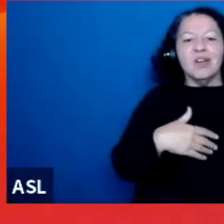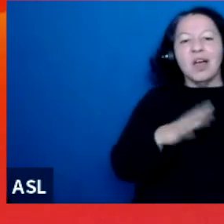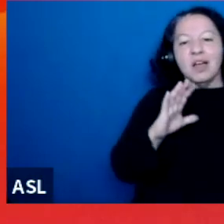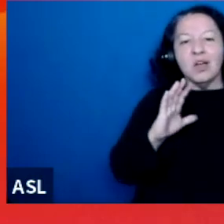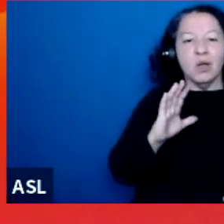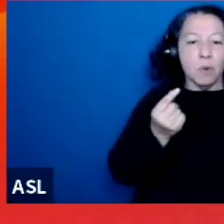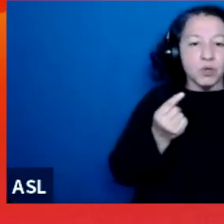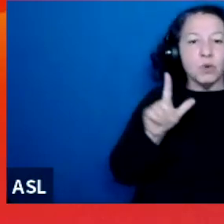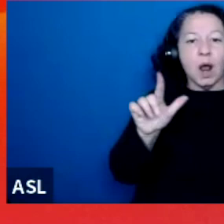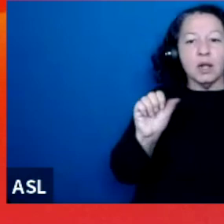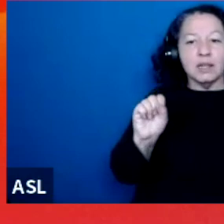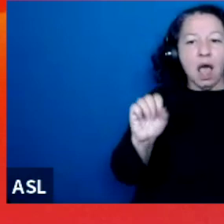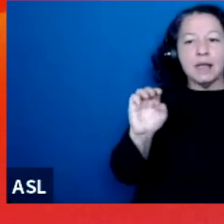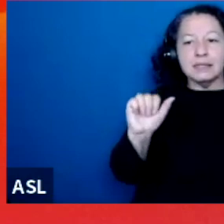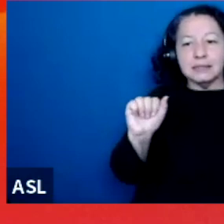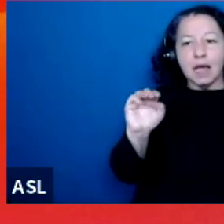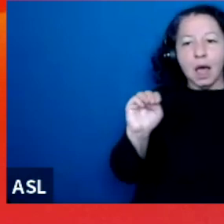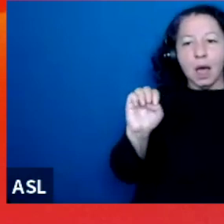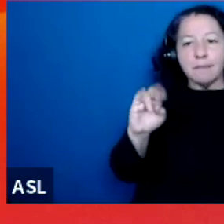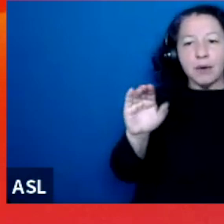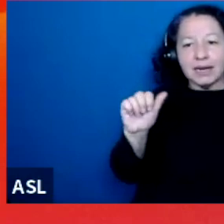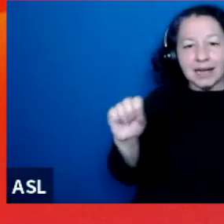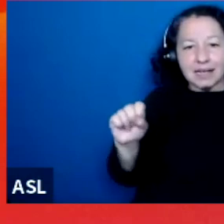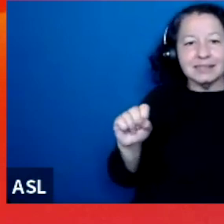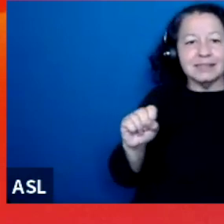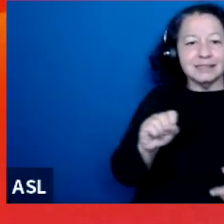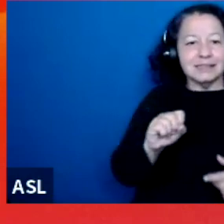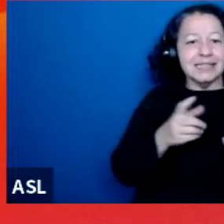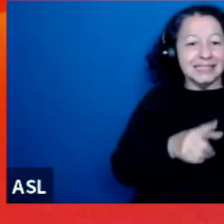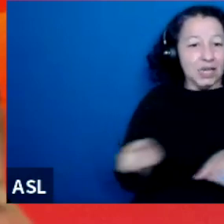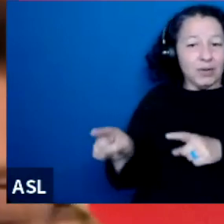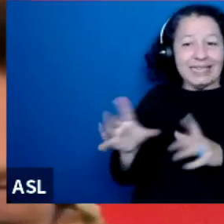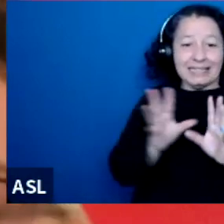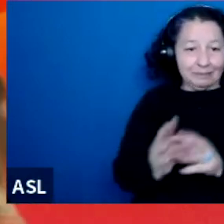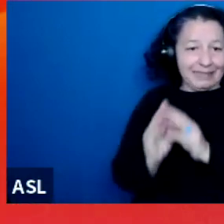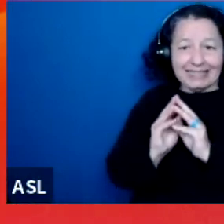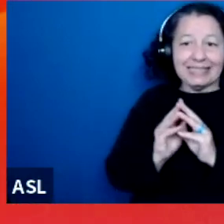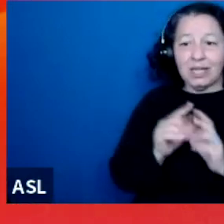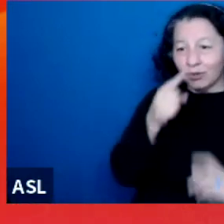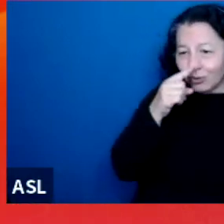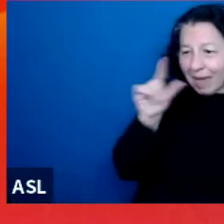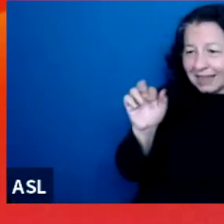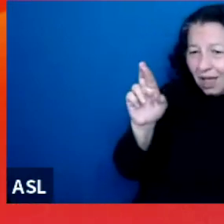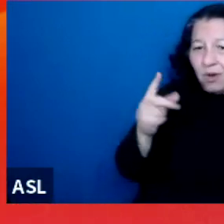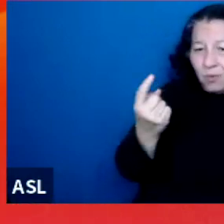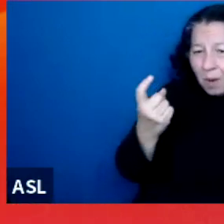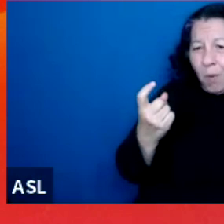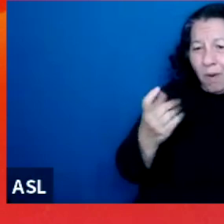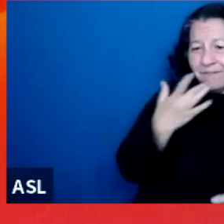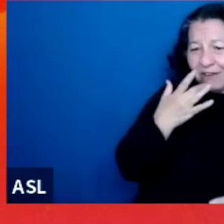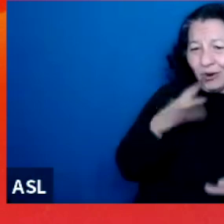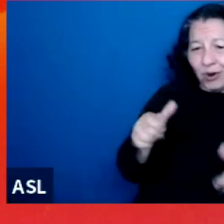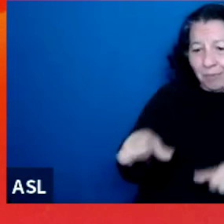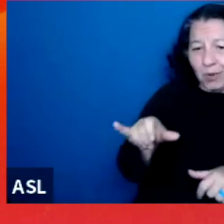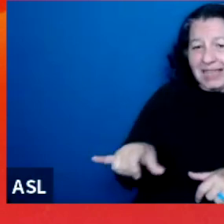Las Americas series, which we have one more. If Laura, you can please do me a favor and put it in the chat. Um, that is